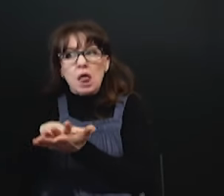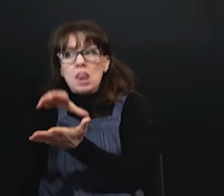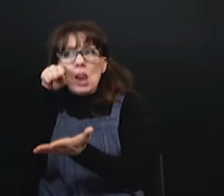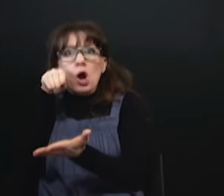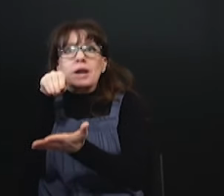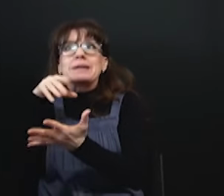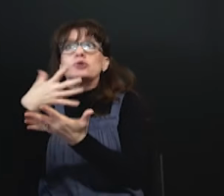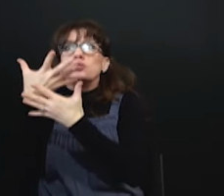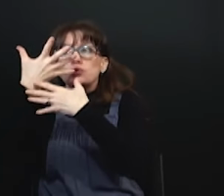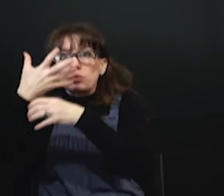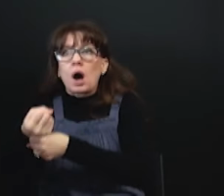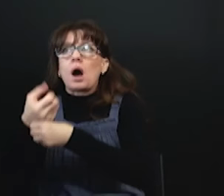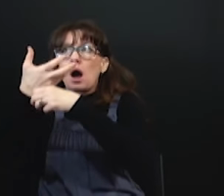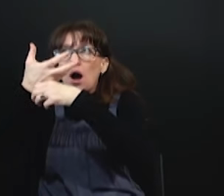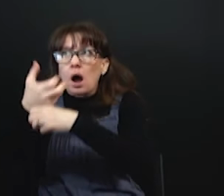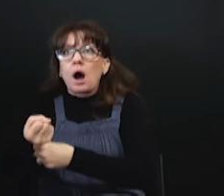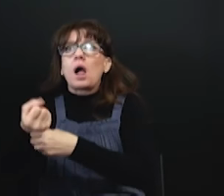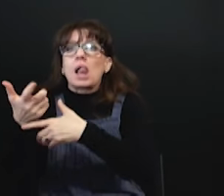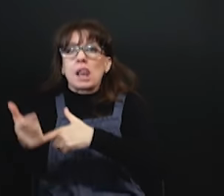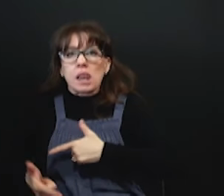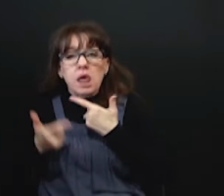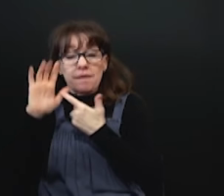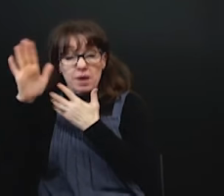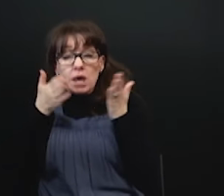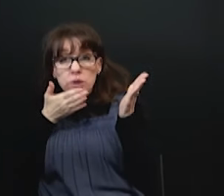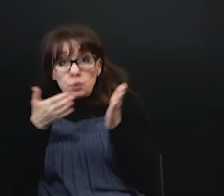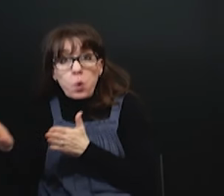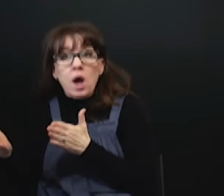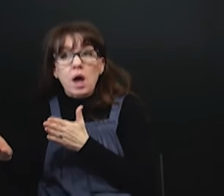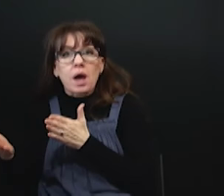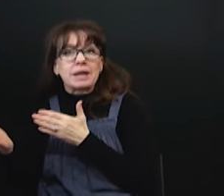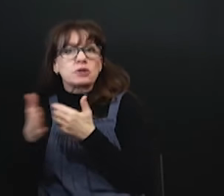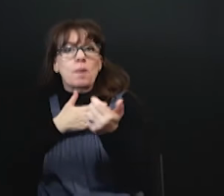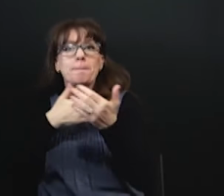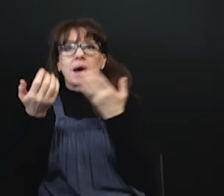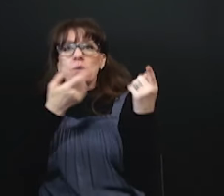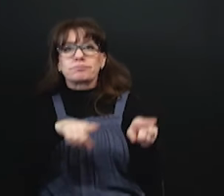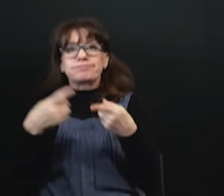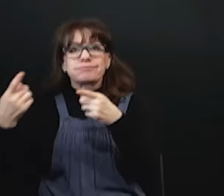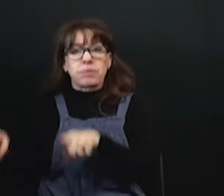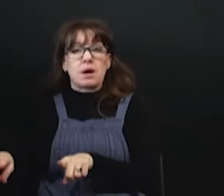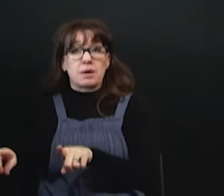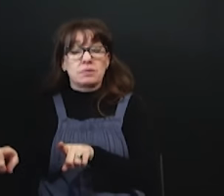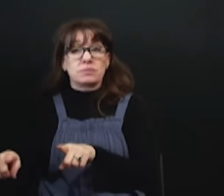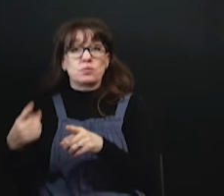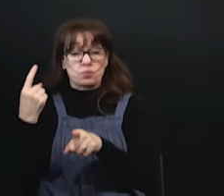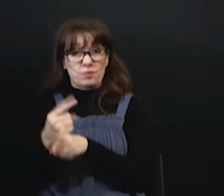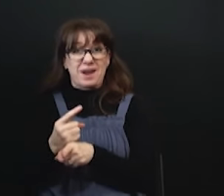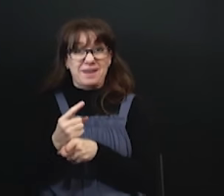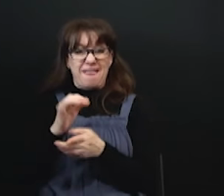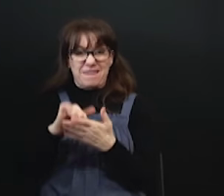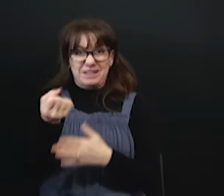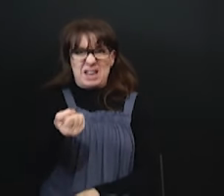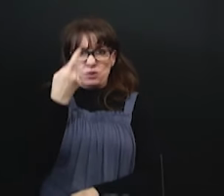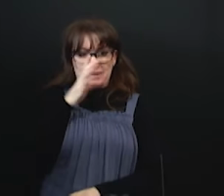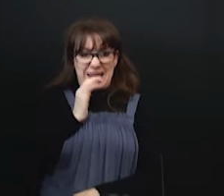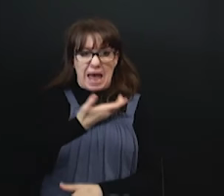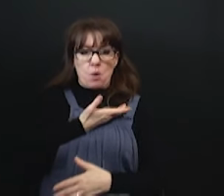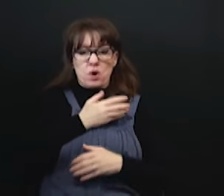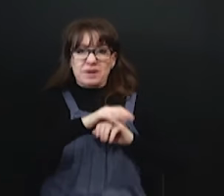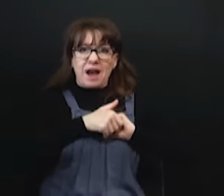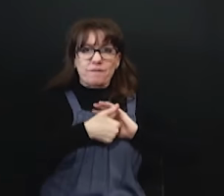to trust him and learning to live in his way, come what may. We've lost this understanding in our